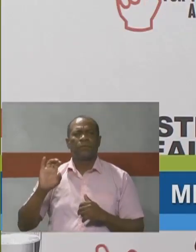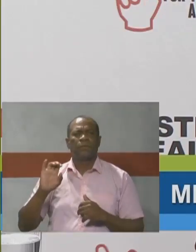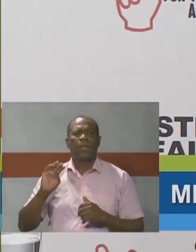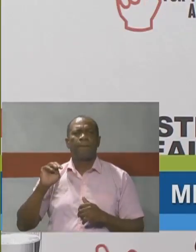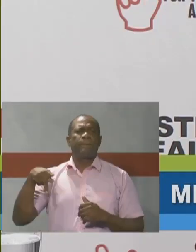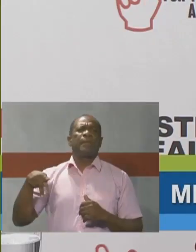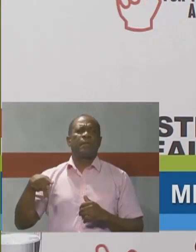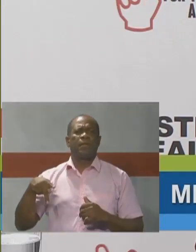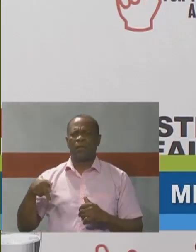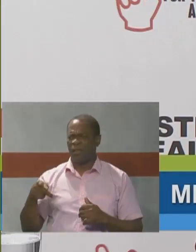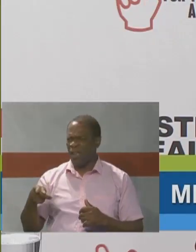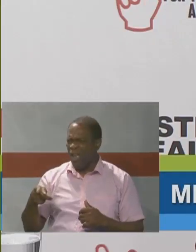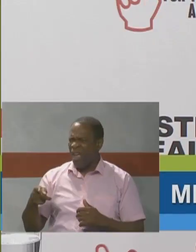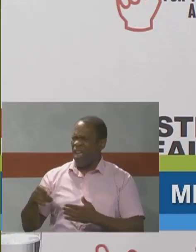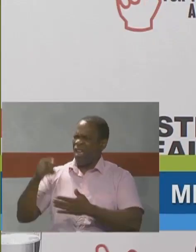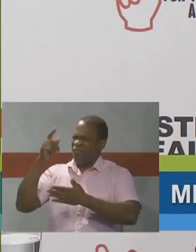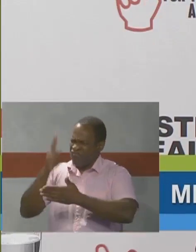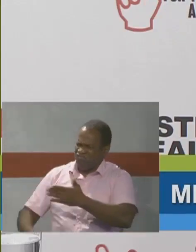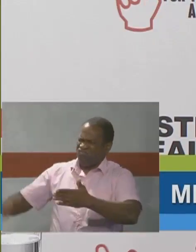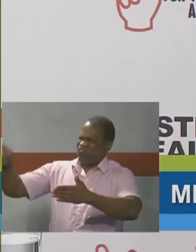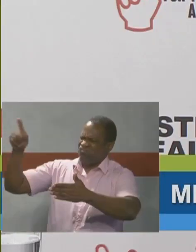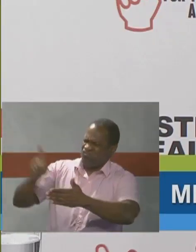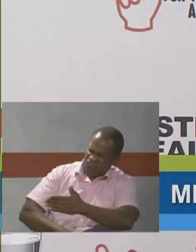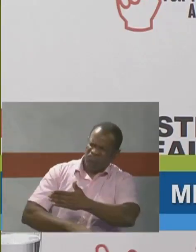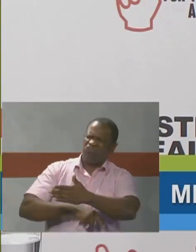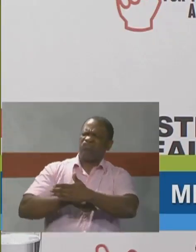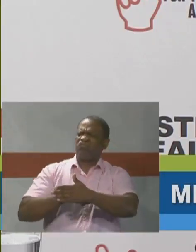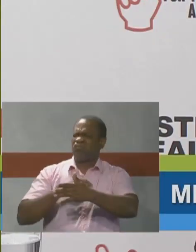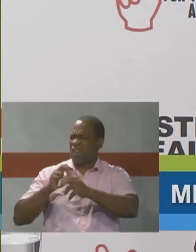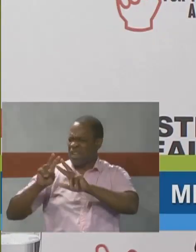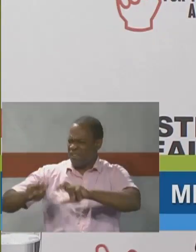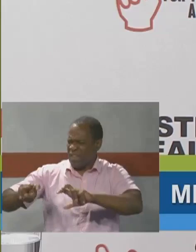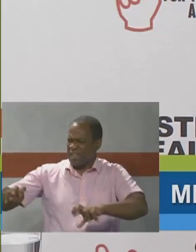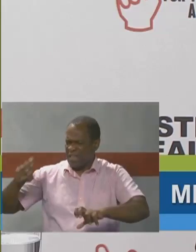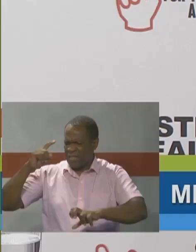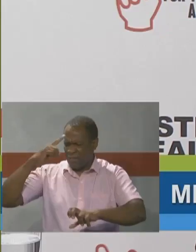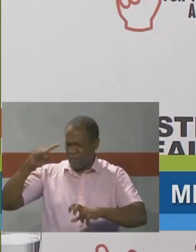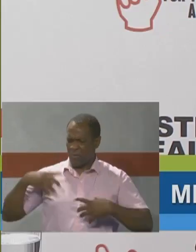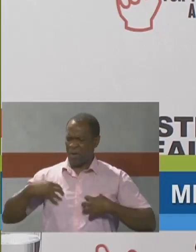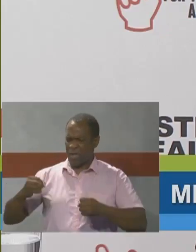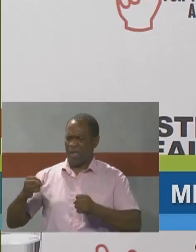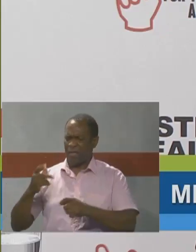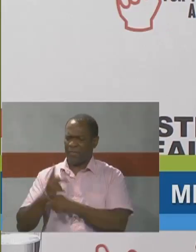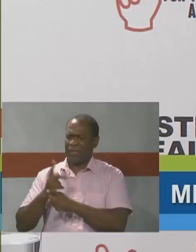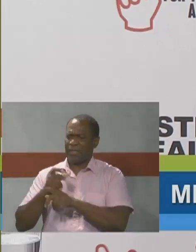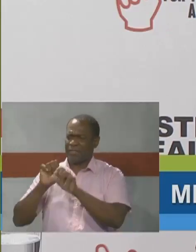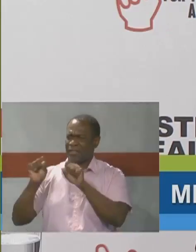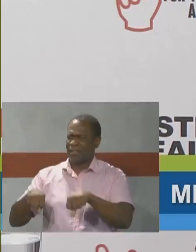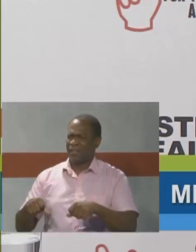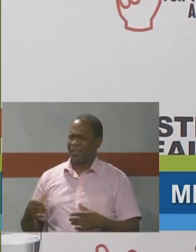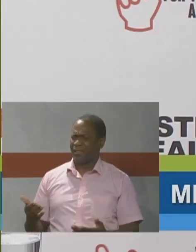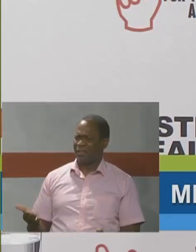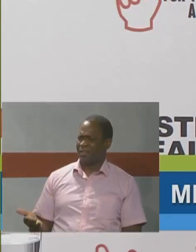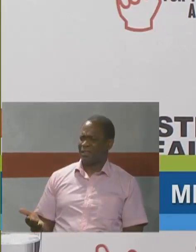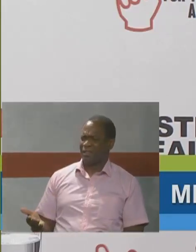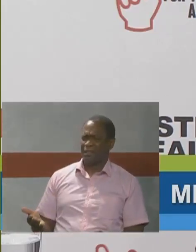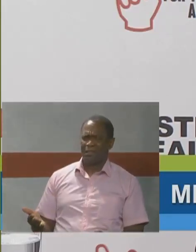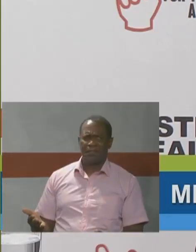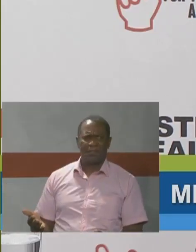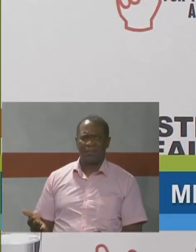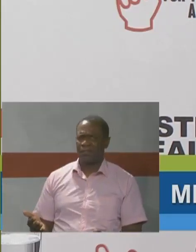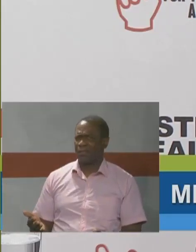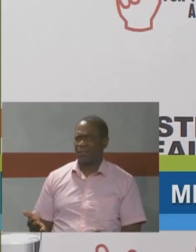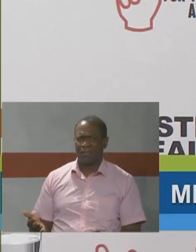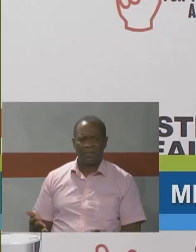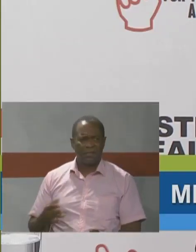slams sham probe into healthcare system. So if the report, which they presuppose was a